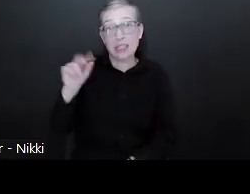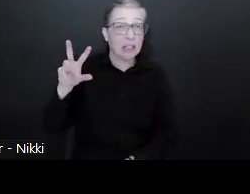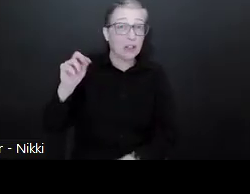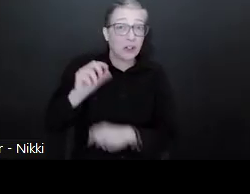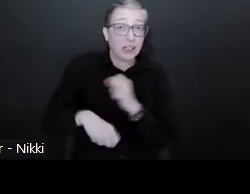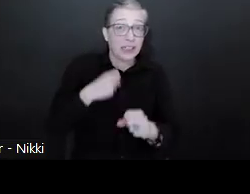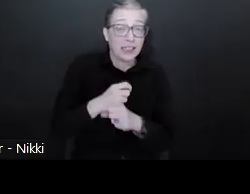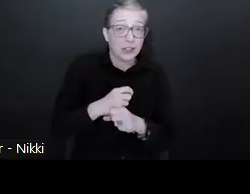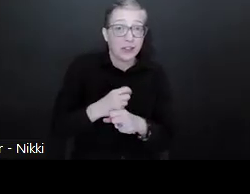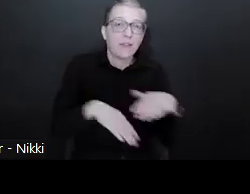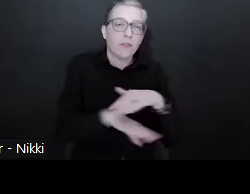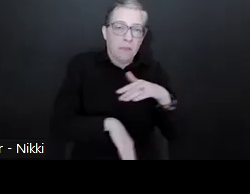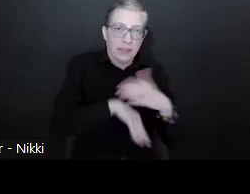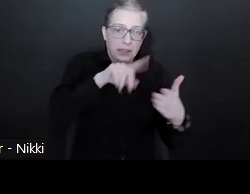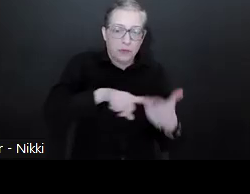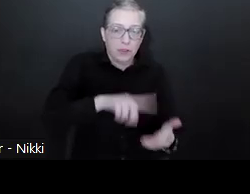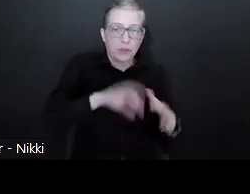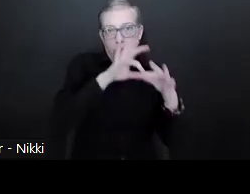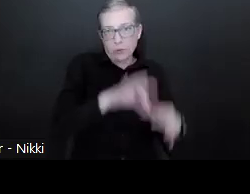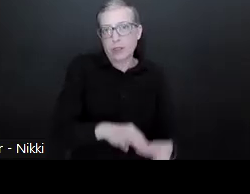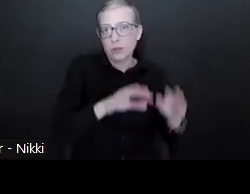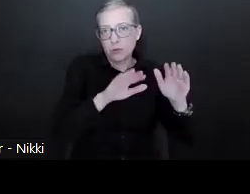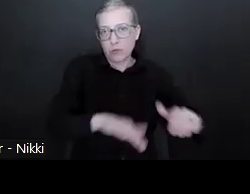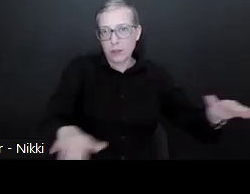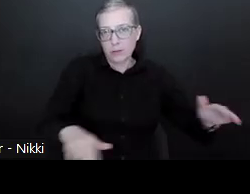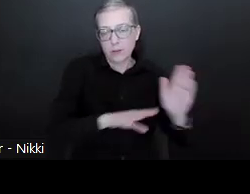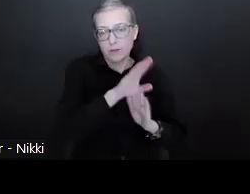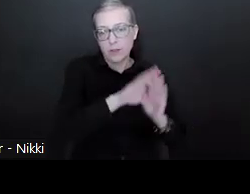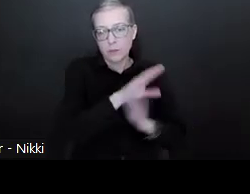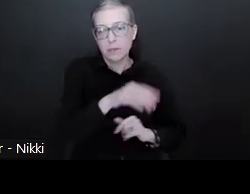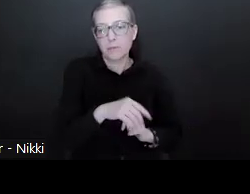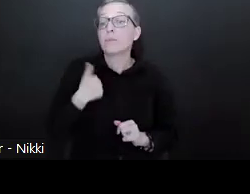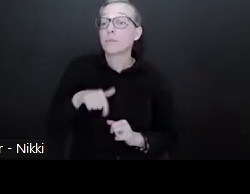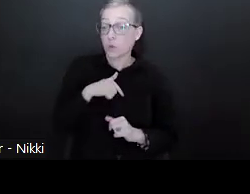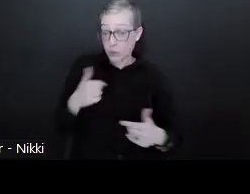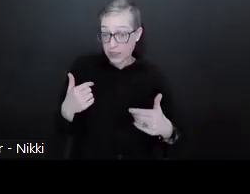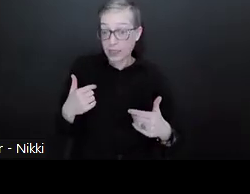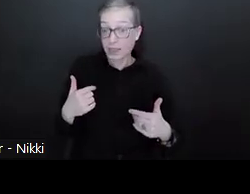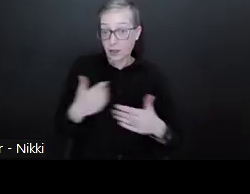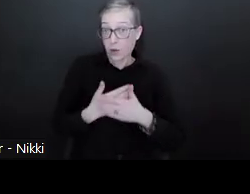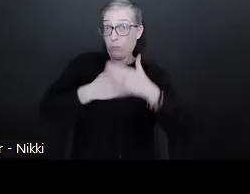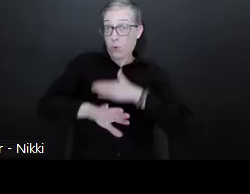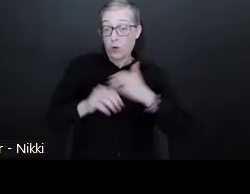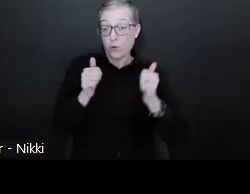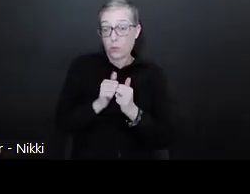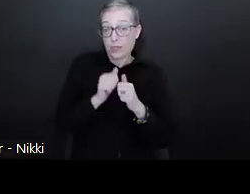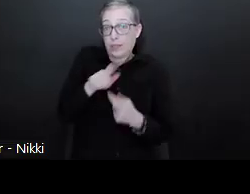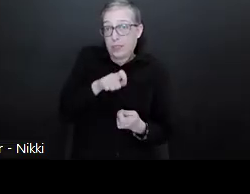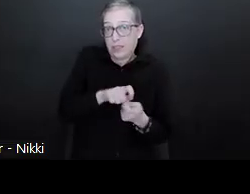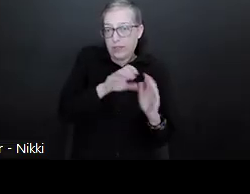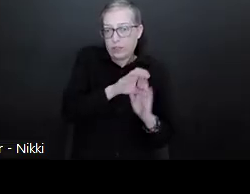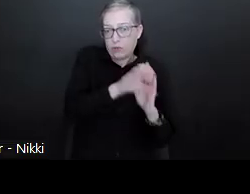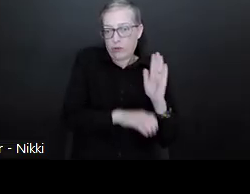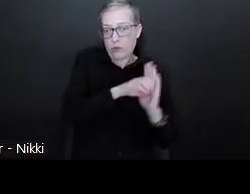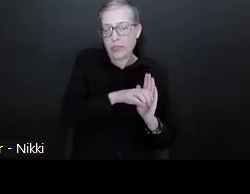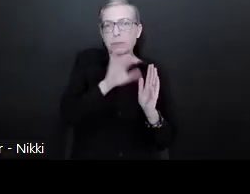in child development. Yes, we come into the world with dispositional traits, but this is only one part of the picture of our personality